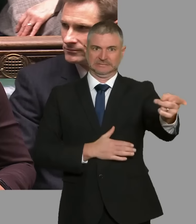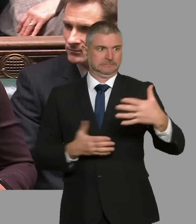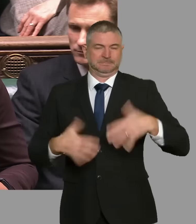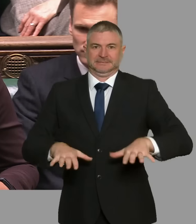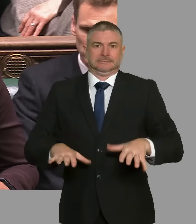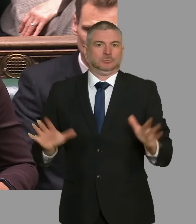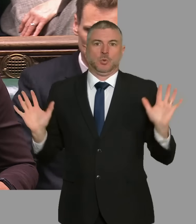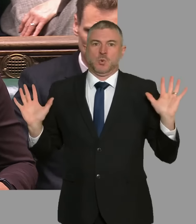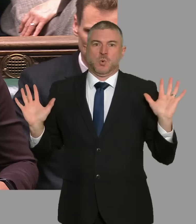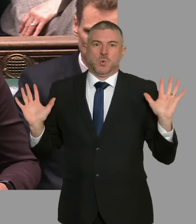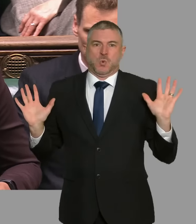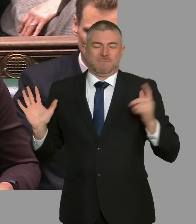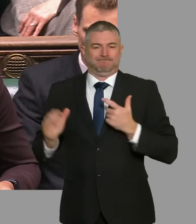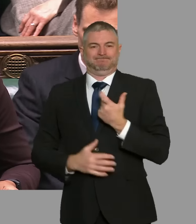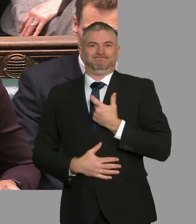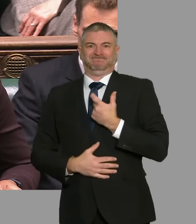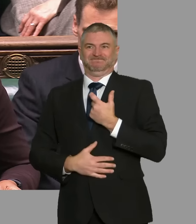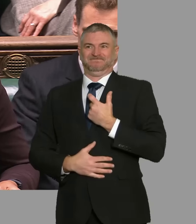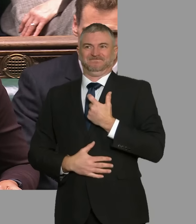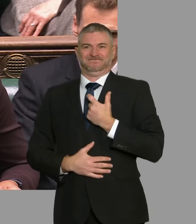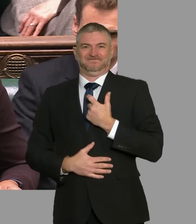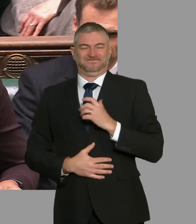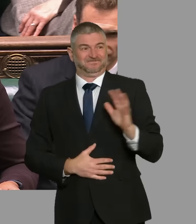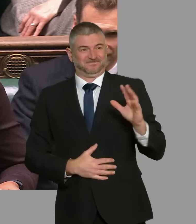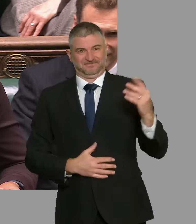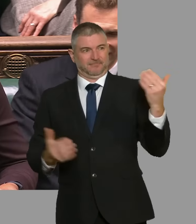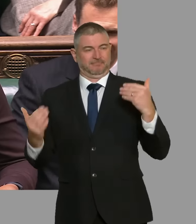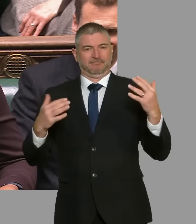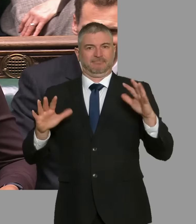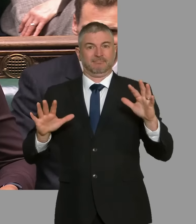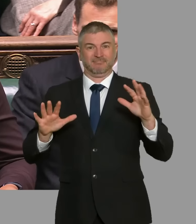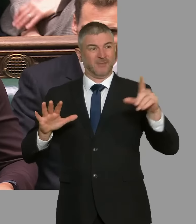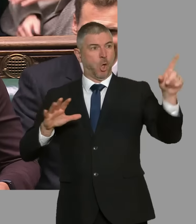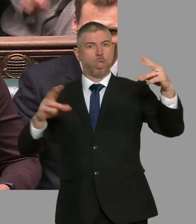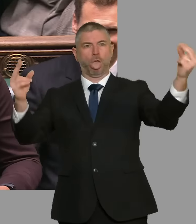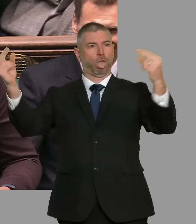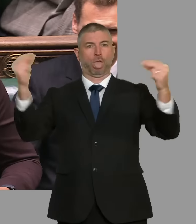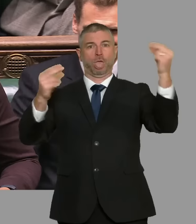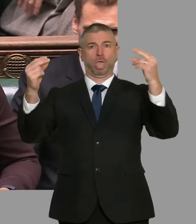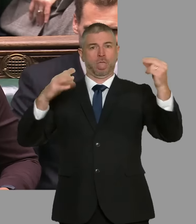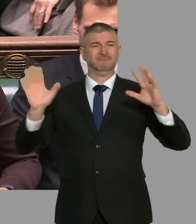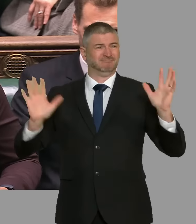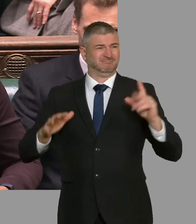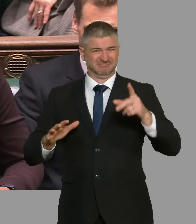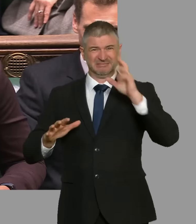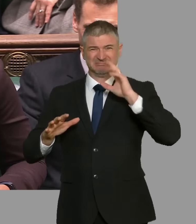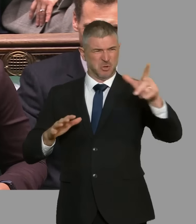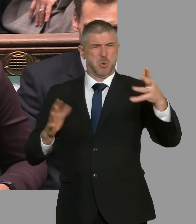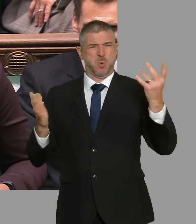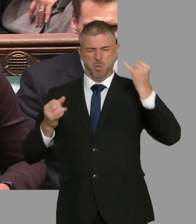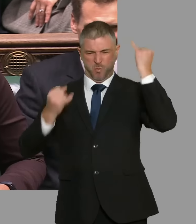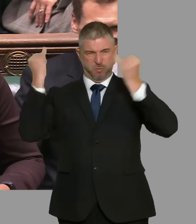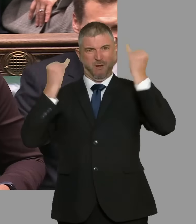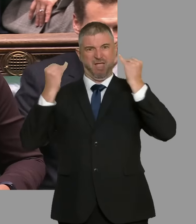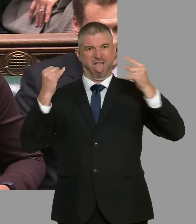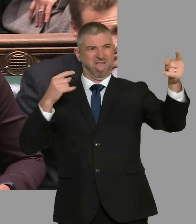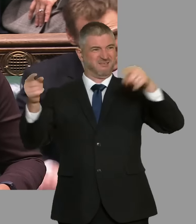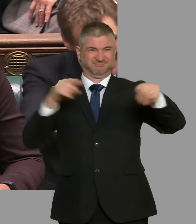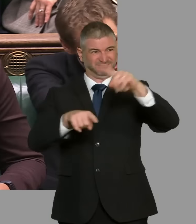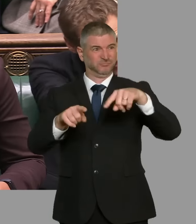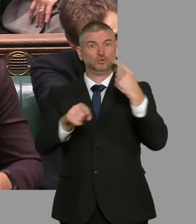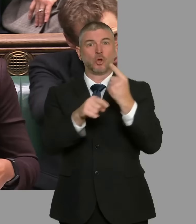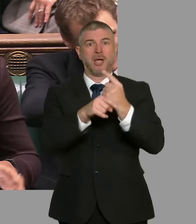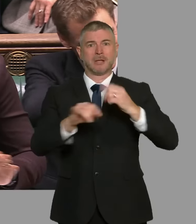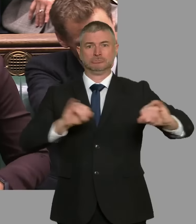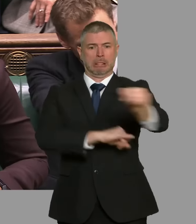Mr. Speaker, they're all chuntering. These are the feral MPs that Number 10 has been talking about. They're not my words. They're Number 10's words,